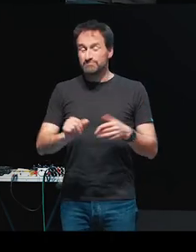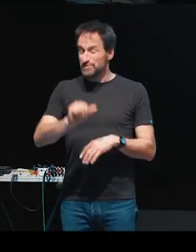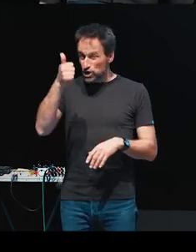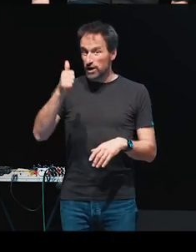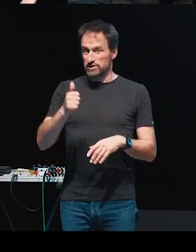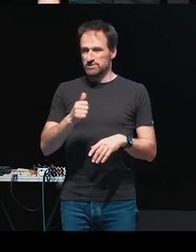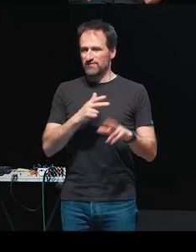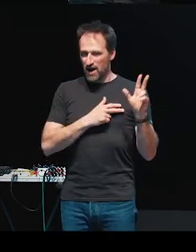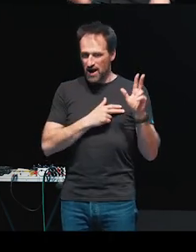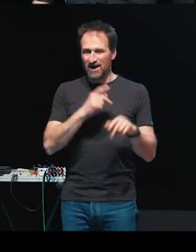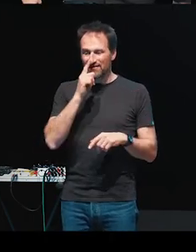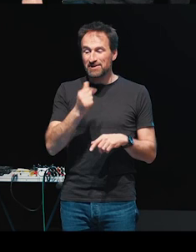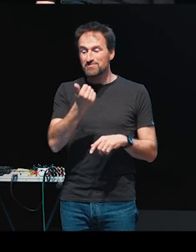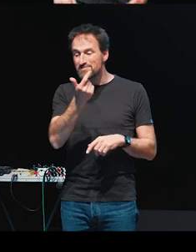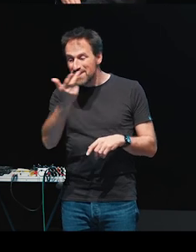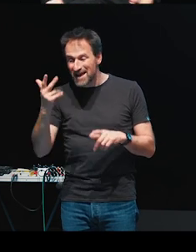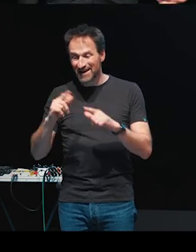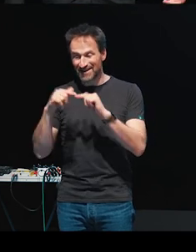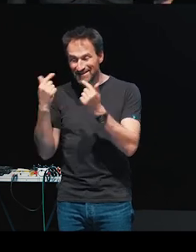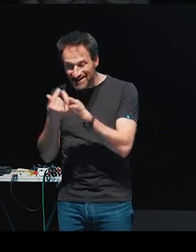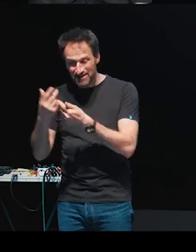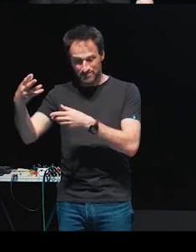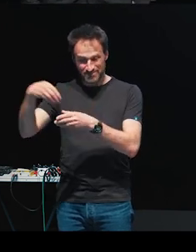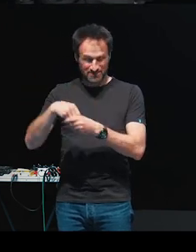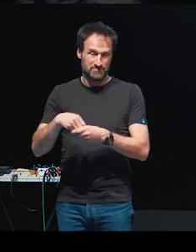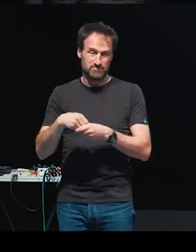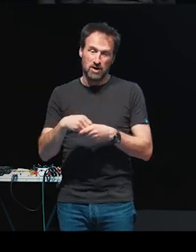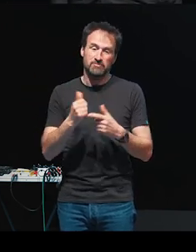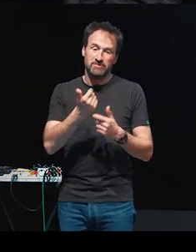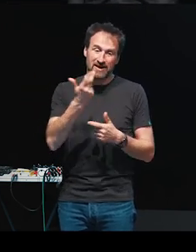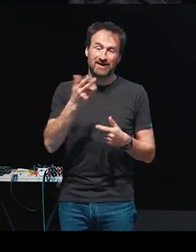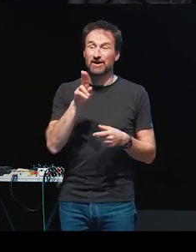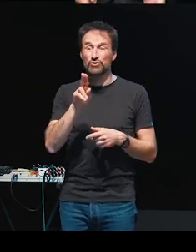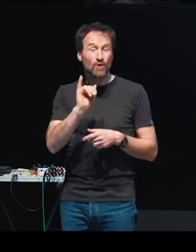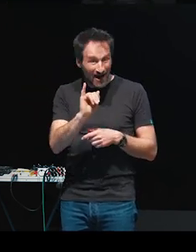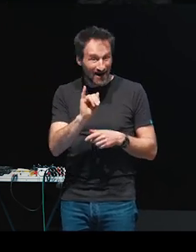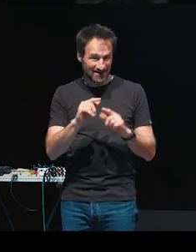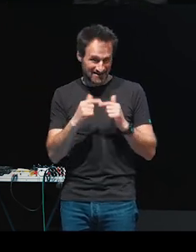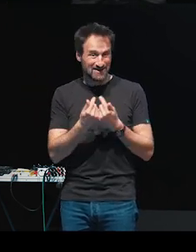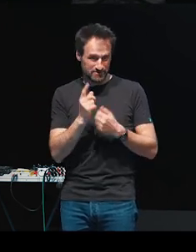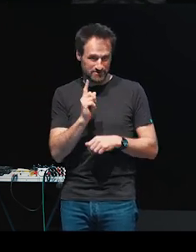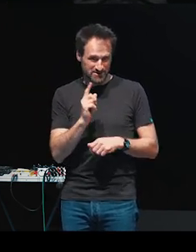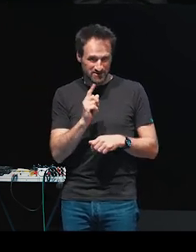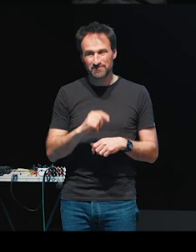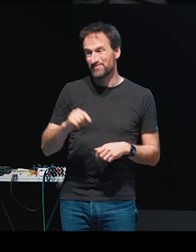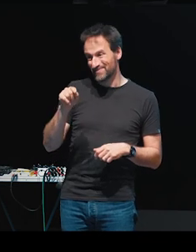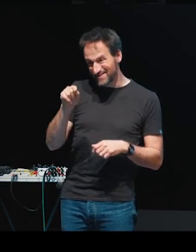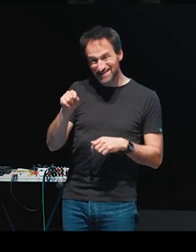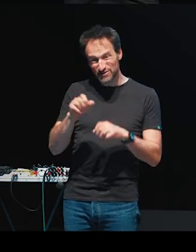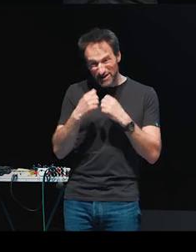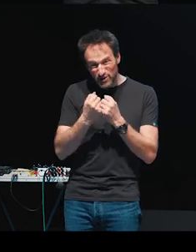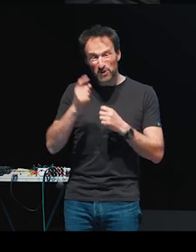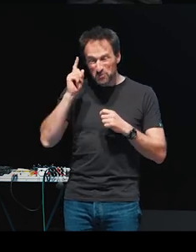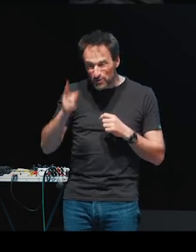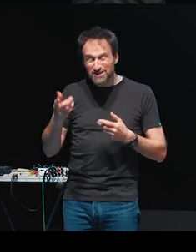are several teams involved. Let's say several UI teams. Because in this situation, they have to talk